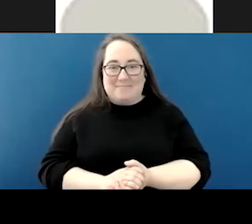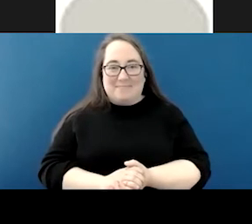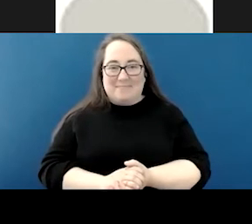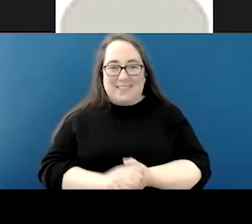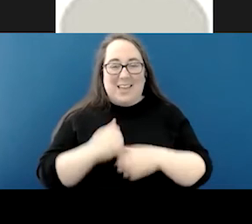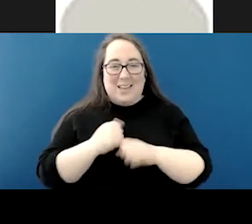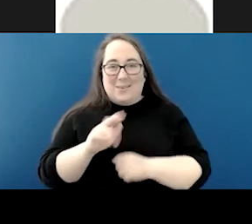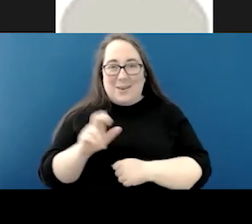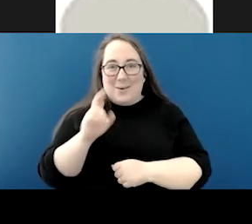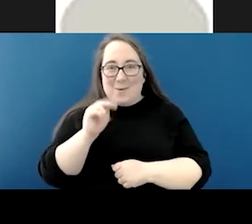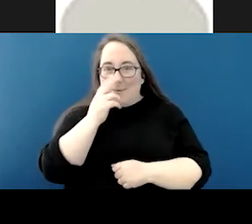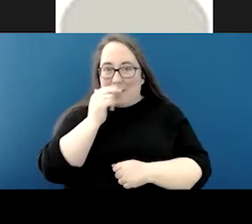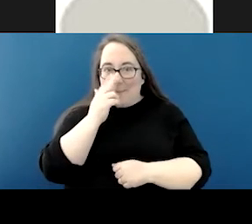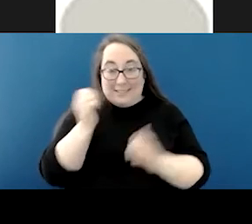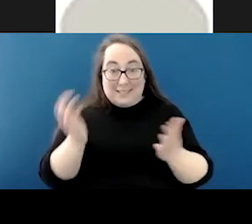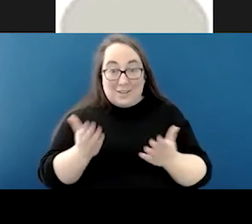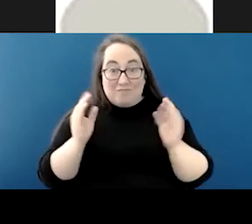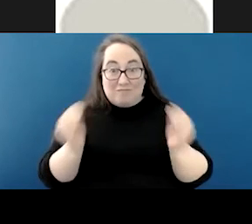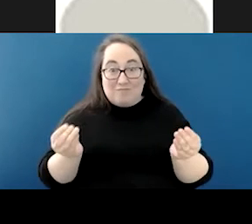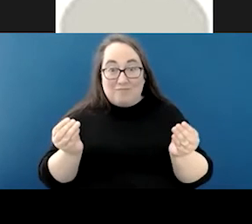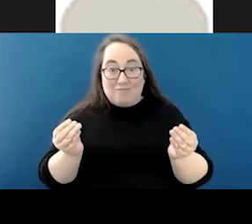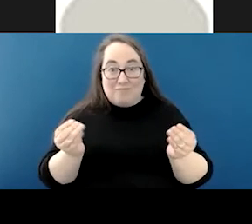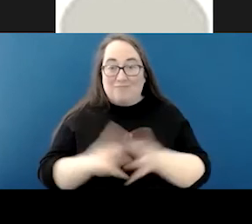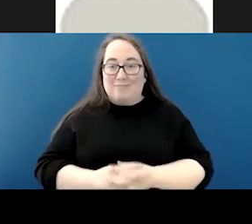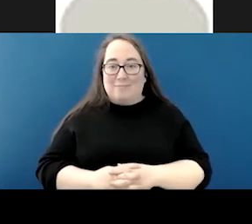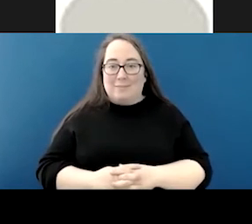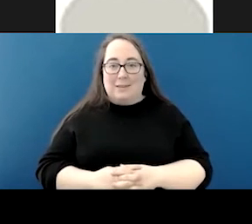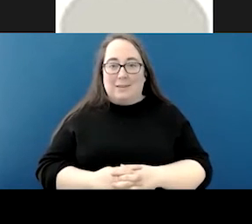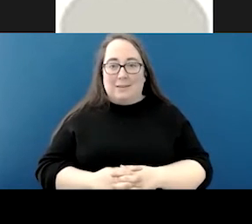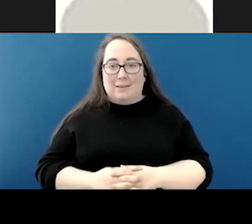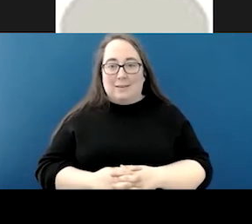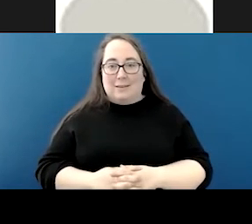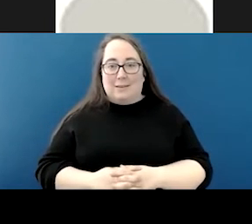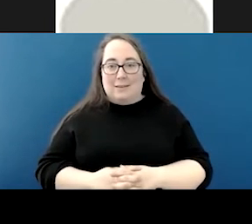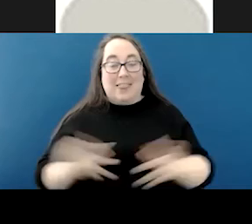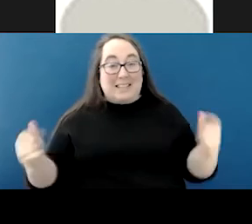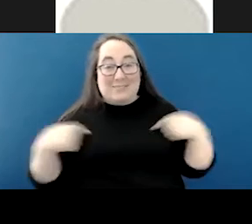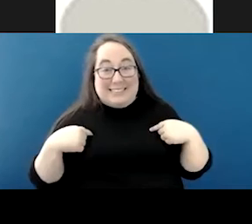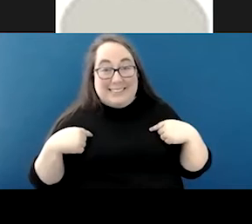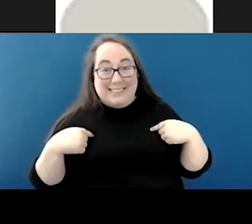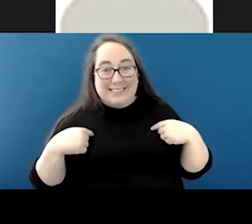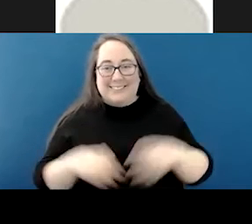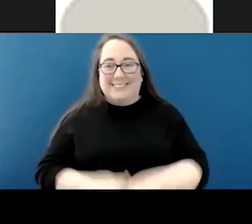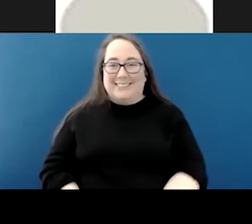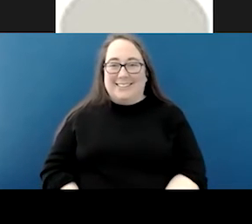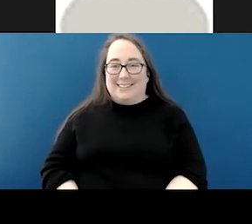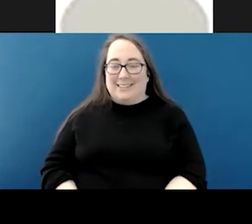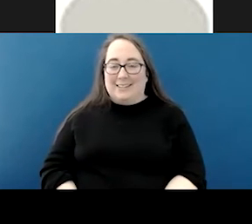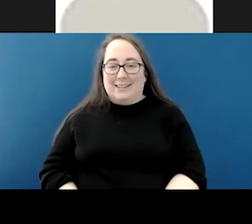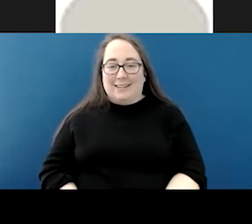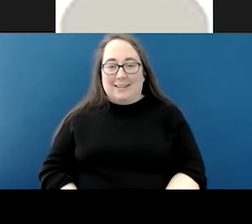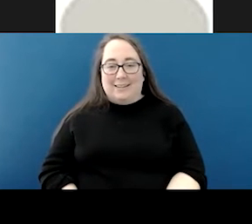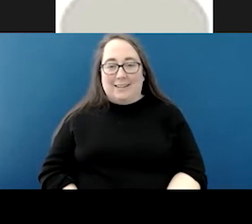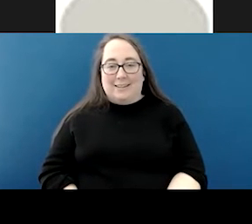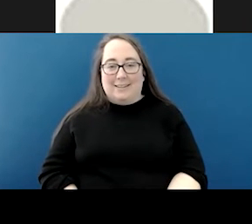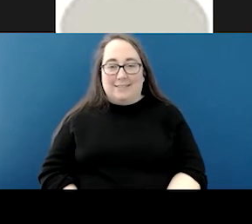comics? They're not here yet. No, that's me. Oh, oh, there you